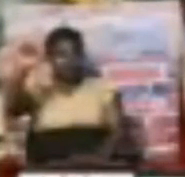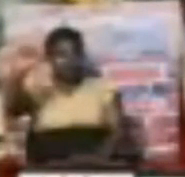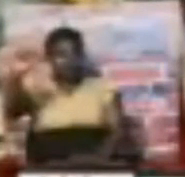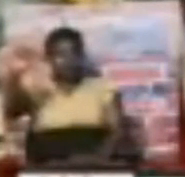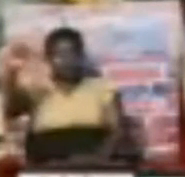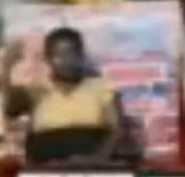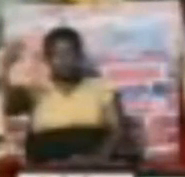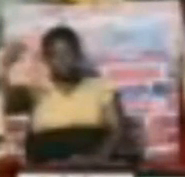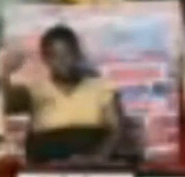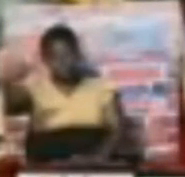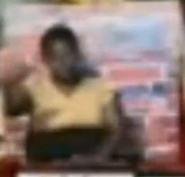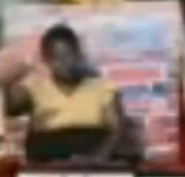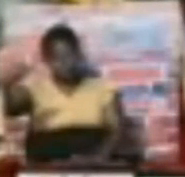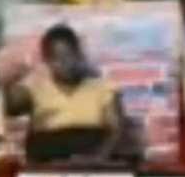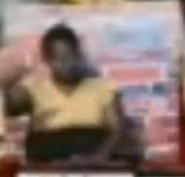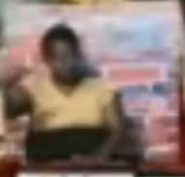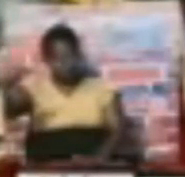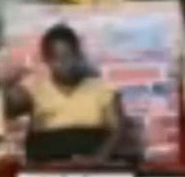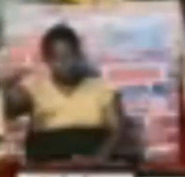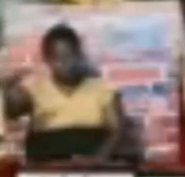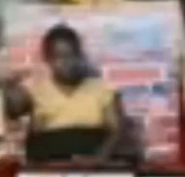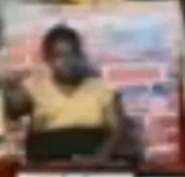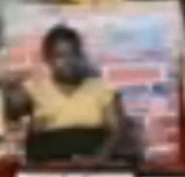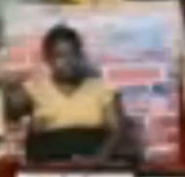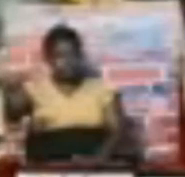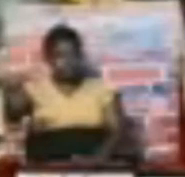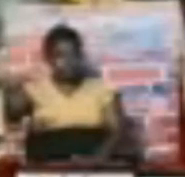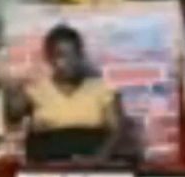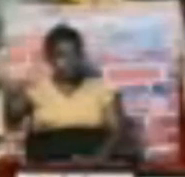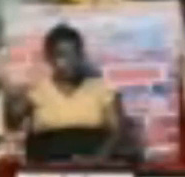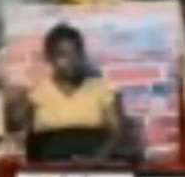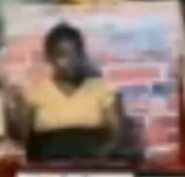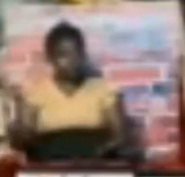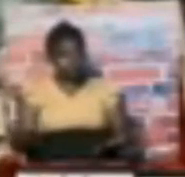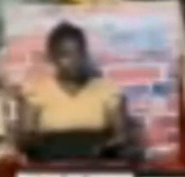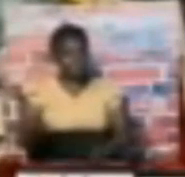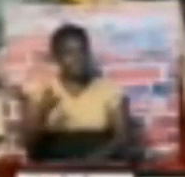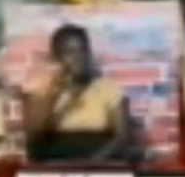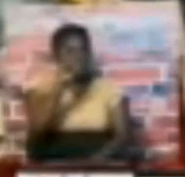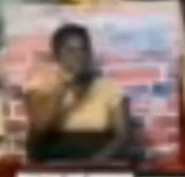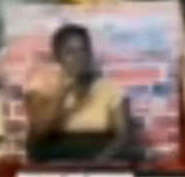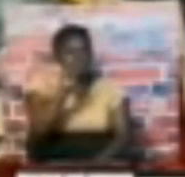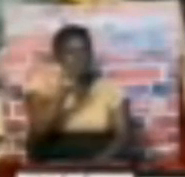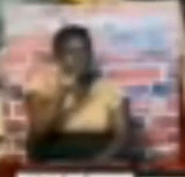Oh, Dr. Isaiah Mwichinze, that must be Chifumbirane.